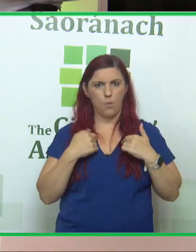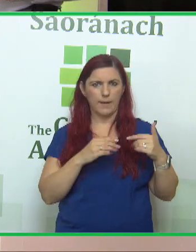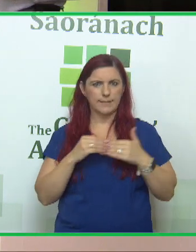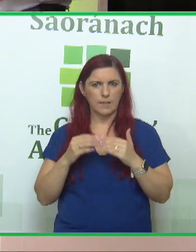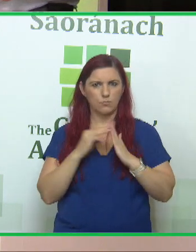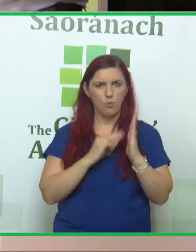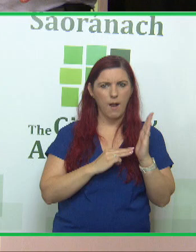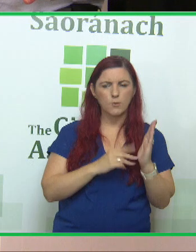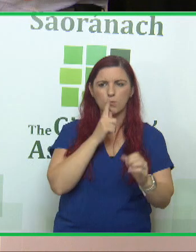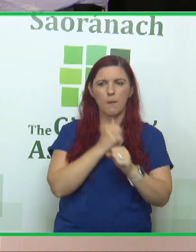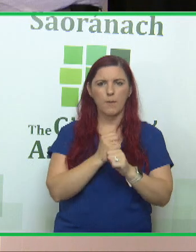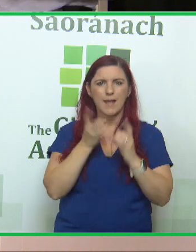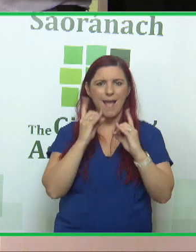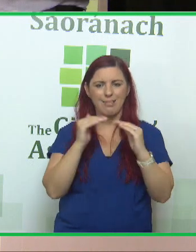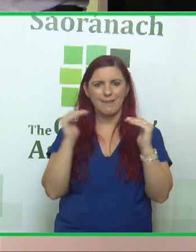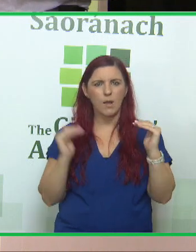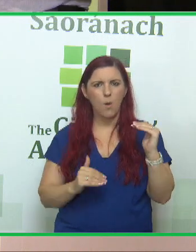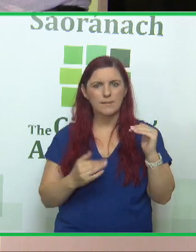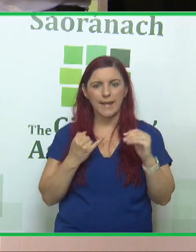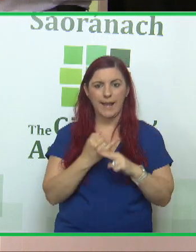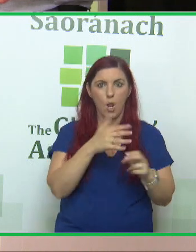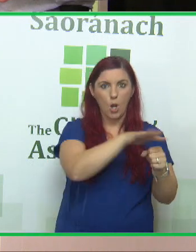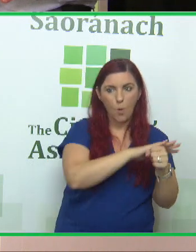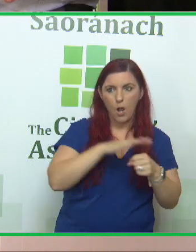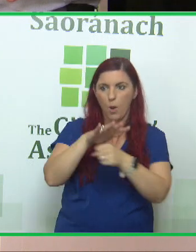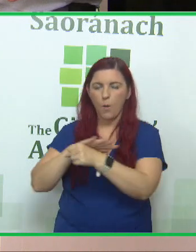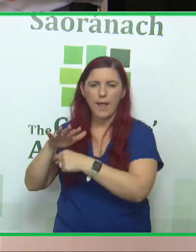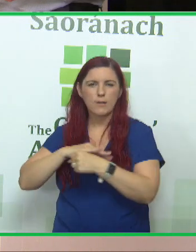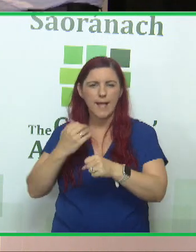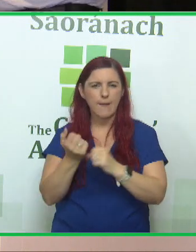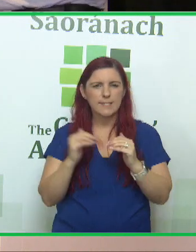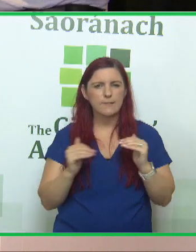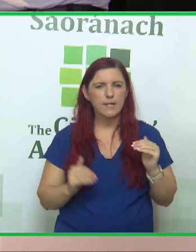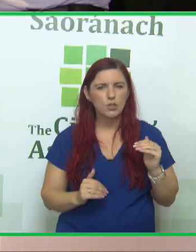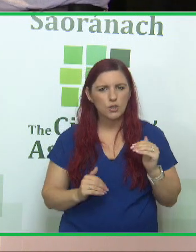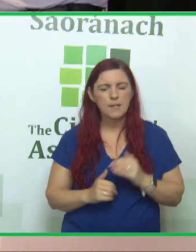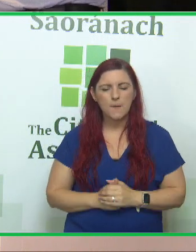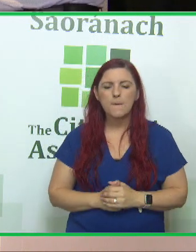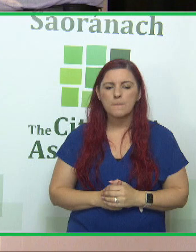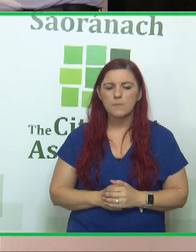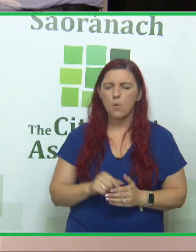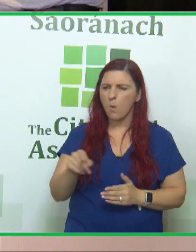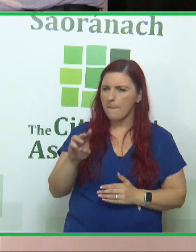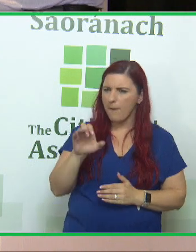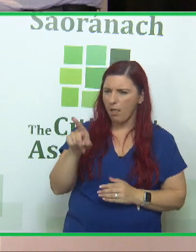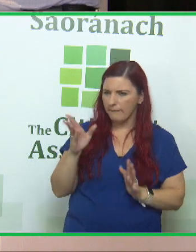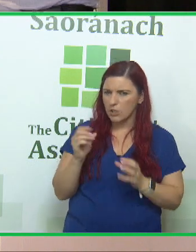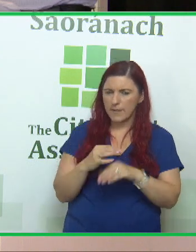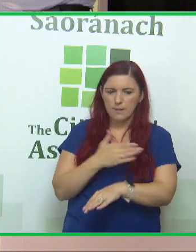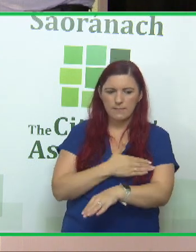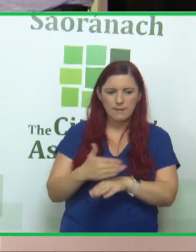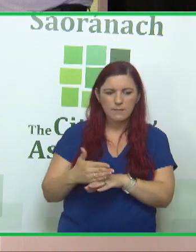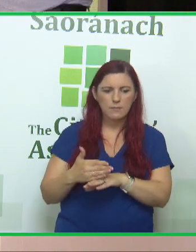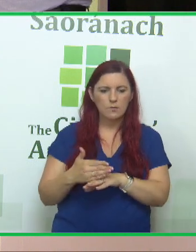health inequalities in localised areas of disadvantage. And Paul, you mentioned at the start about areas